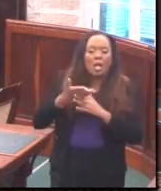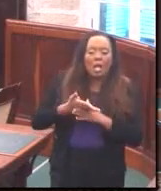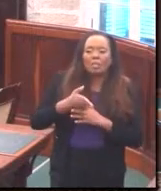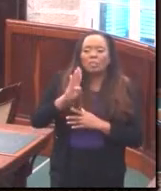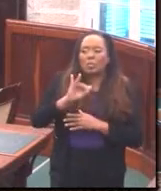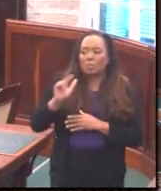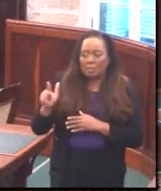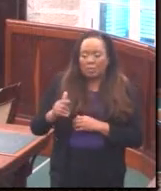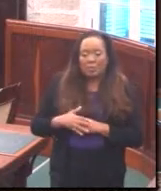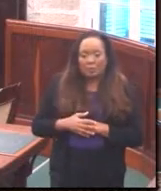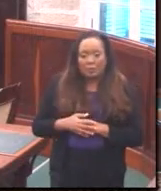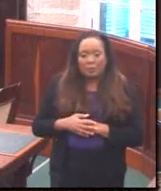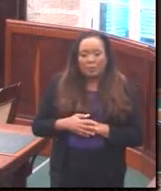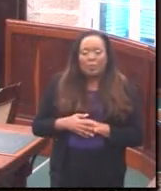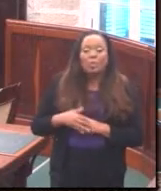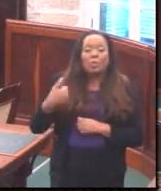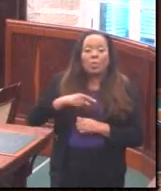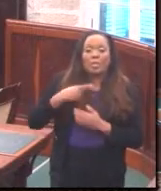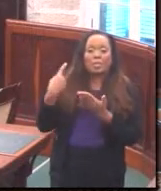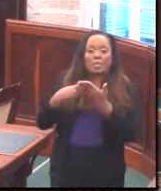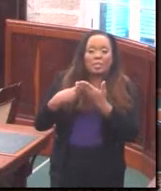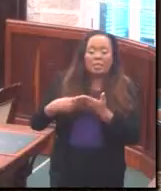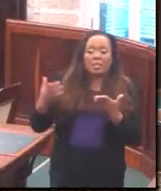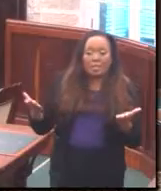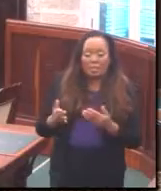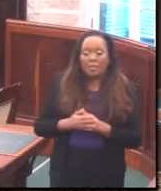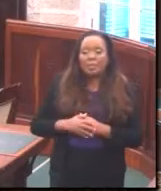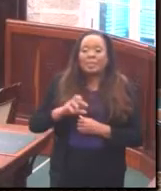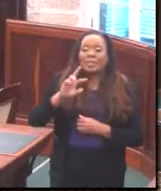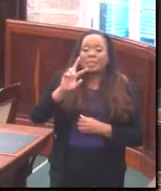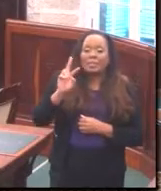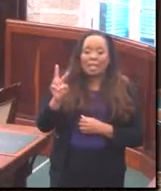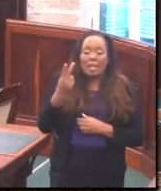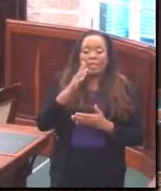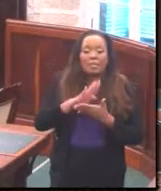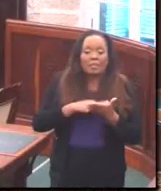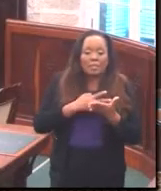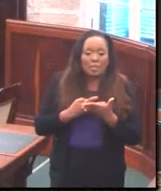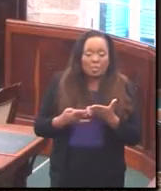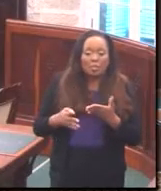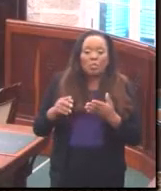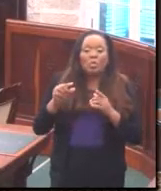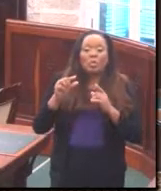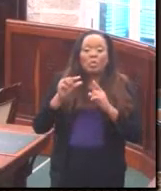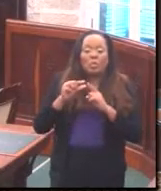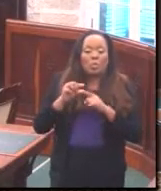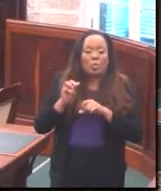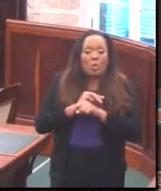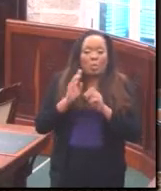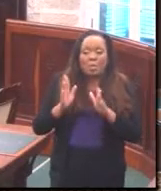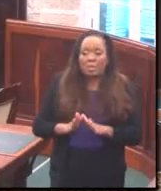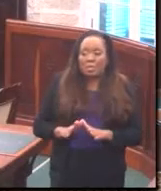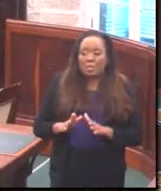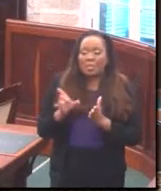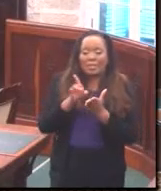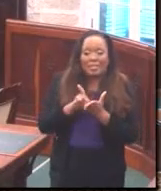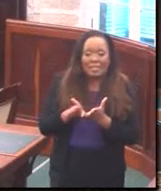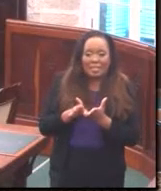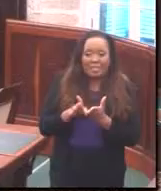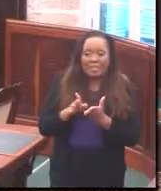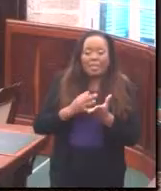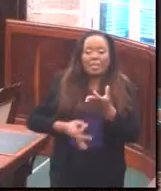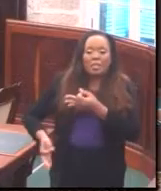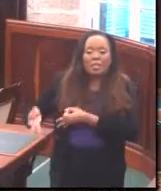terms. At the second schedule, the word minister wherever it appears was deleted and the word